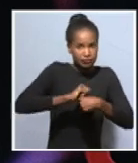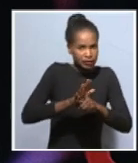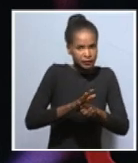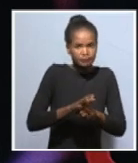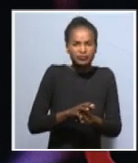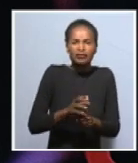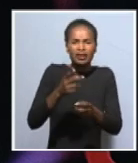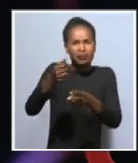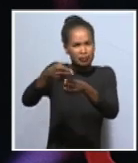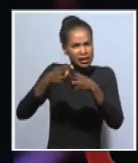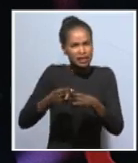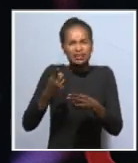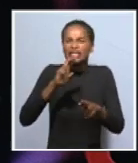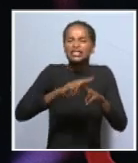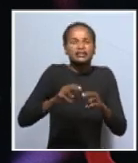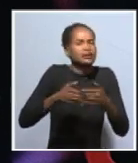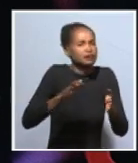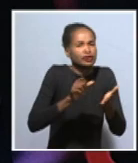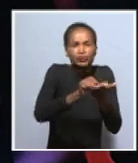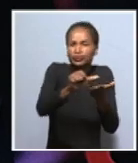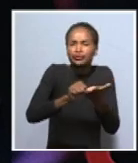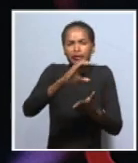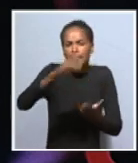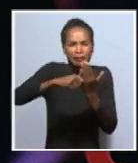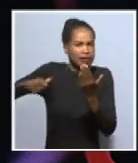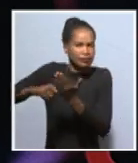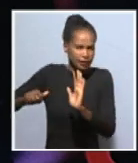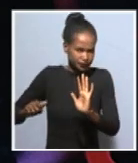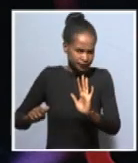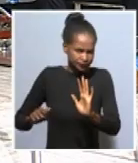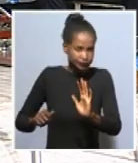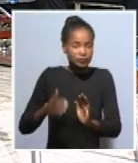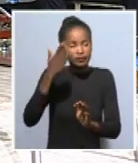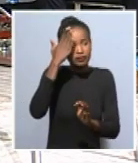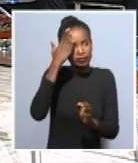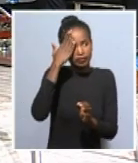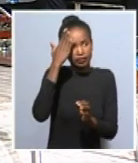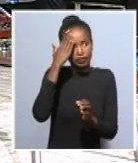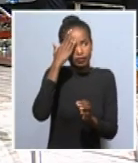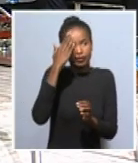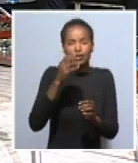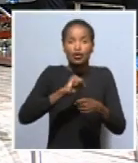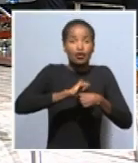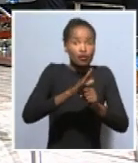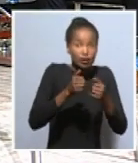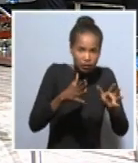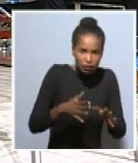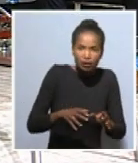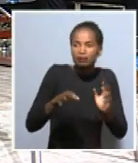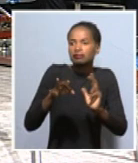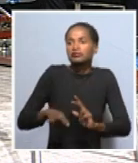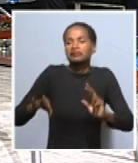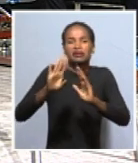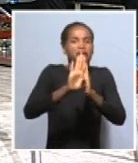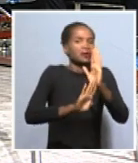And obviously, because it's a COVID measure, there has to be impact on the particular farmer by COVID-19. We would,